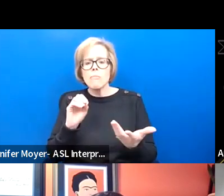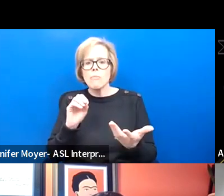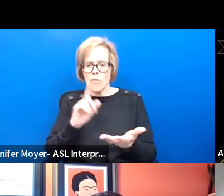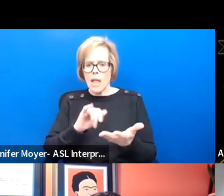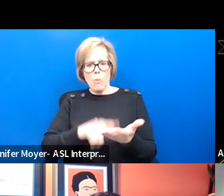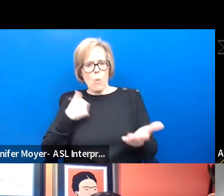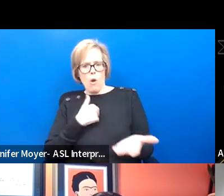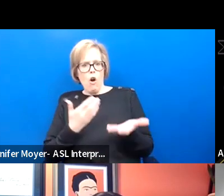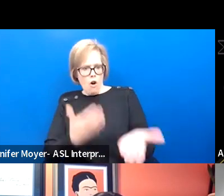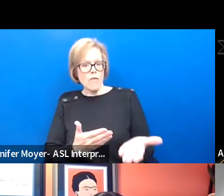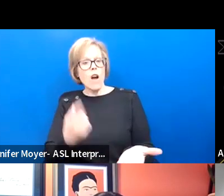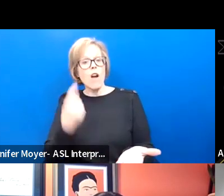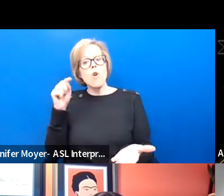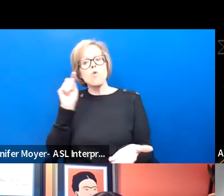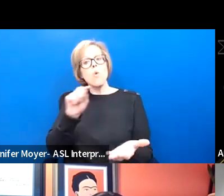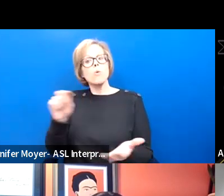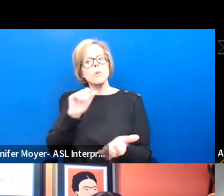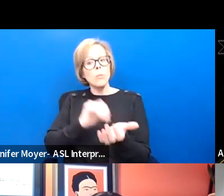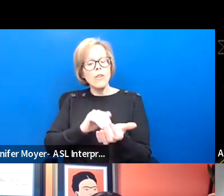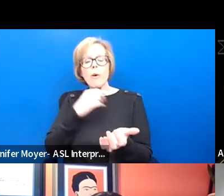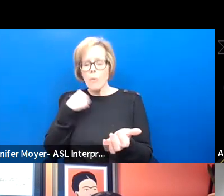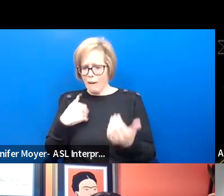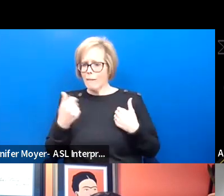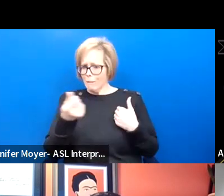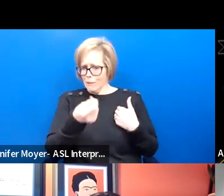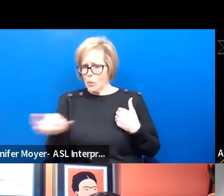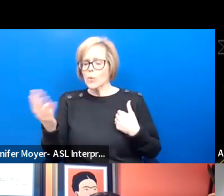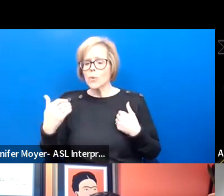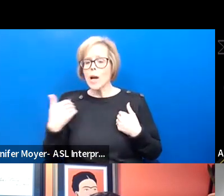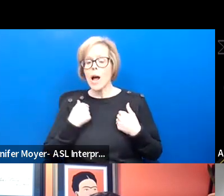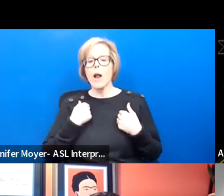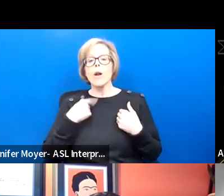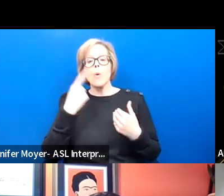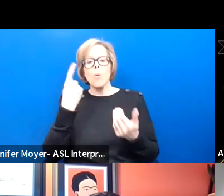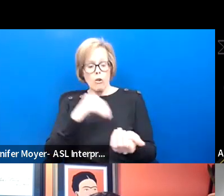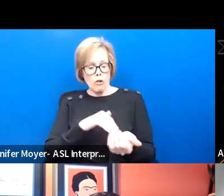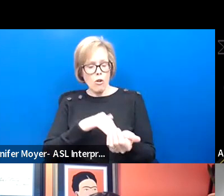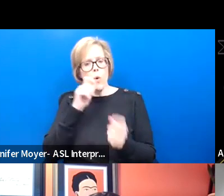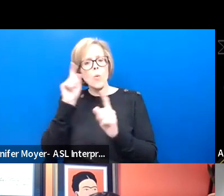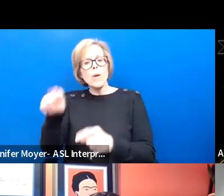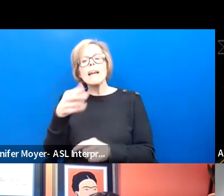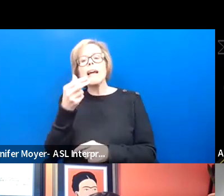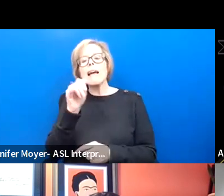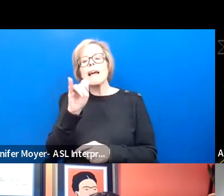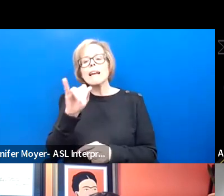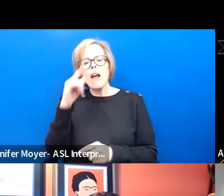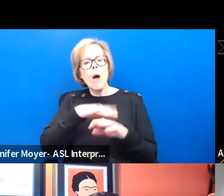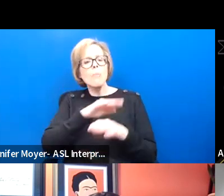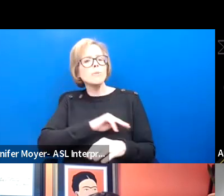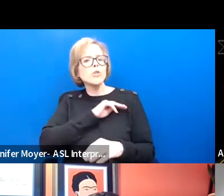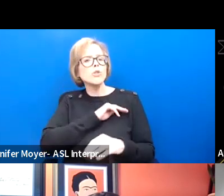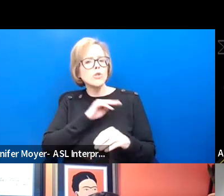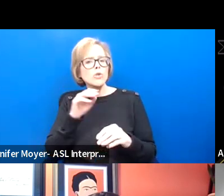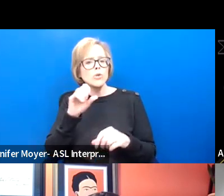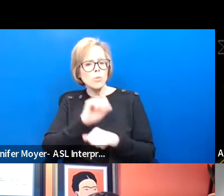offered. And then for those providers, and we had a few, we had a provider that went to Haiti on mission work during